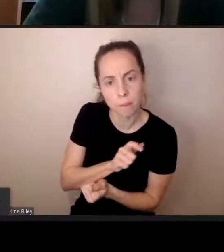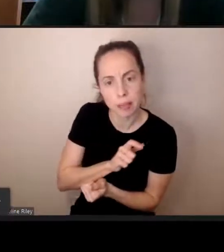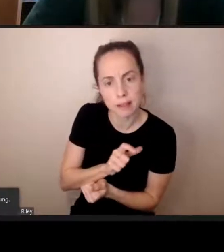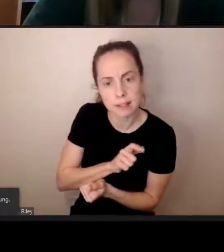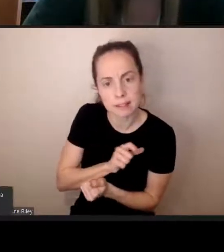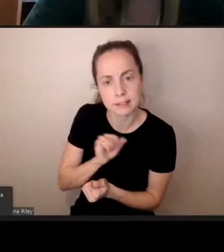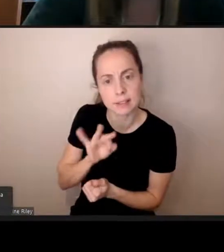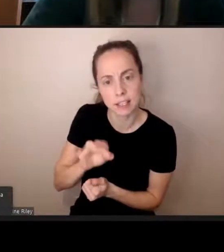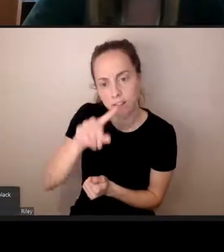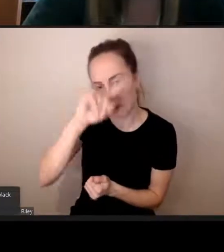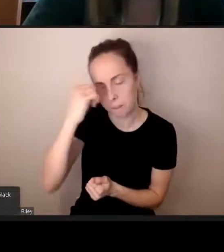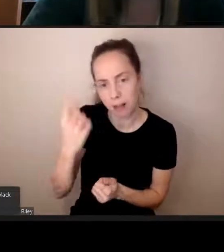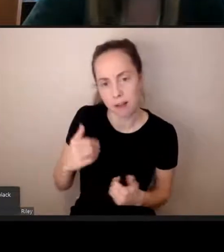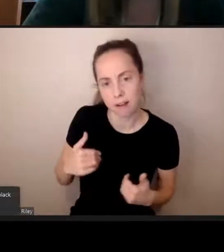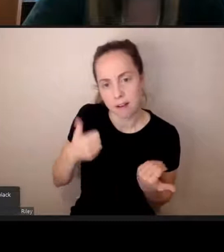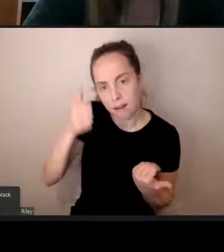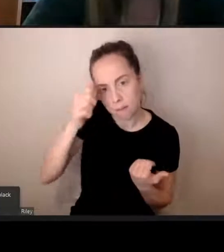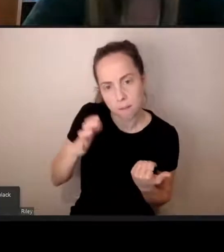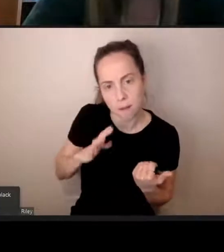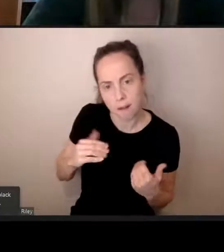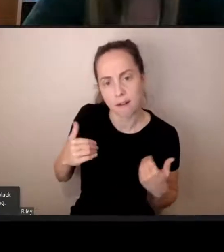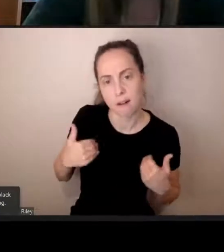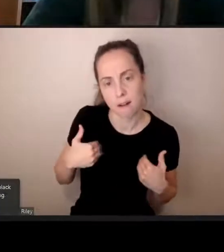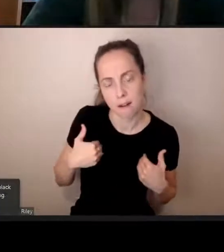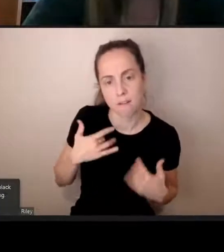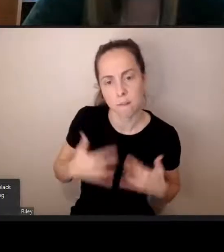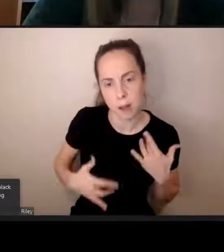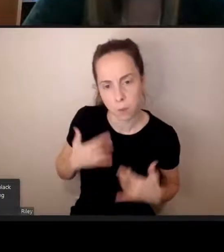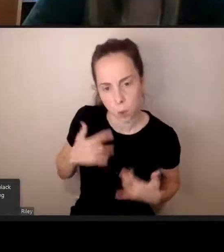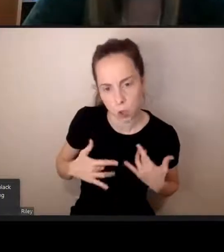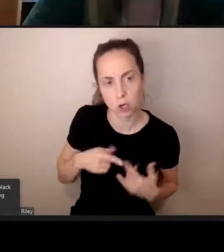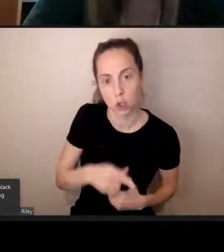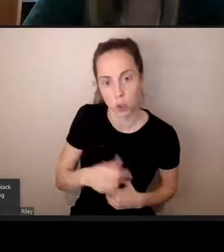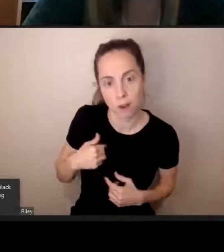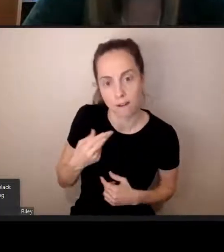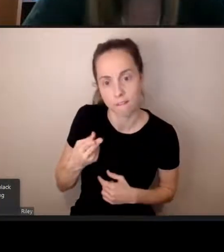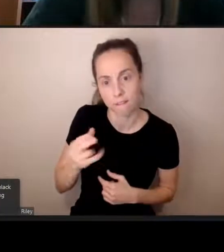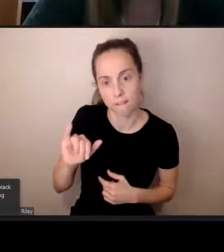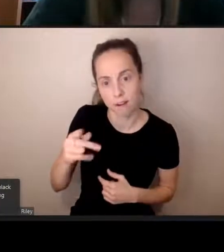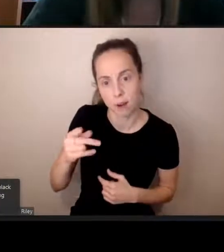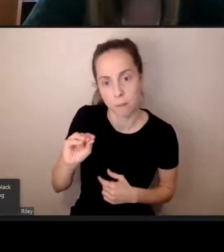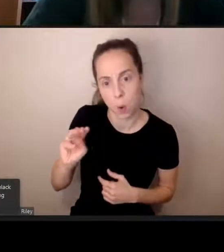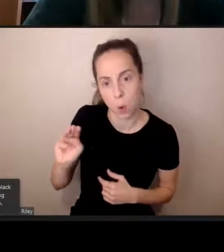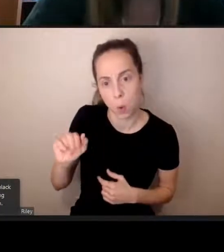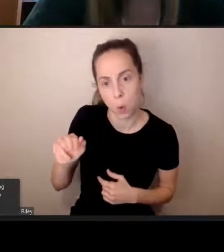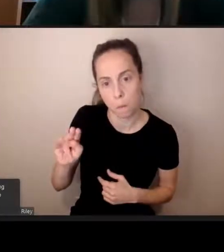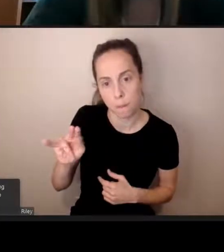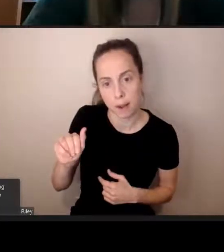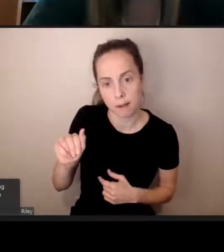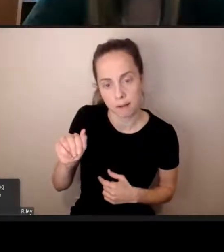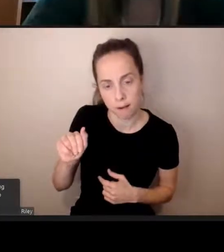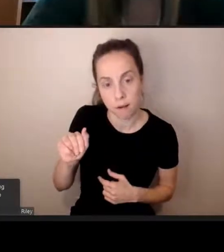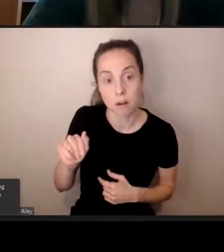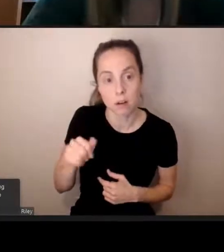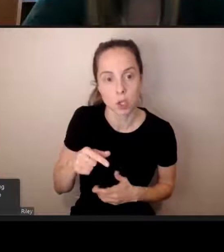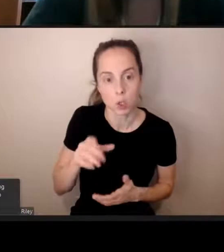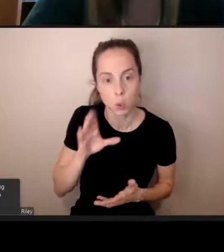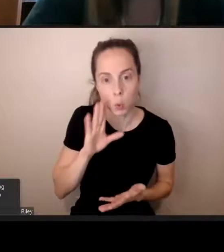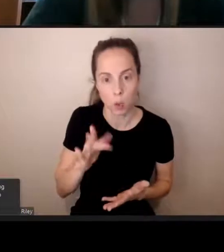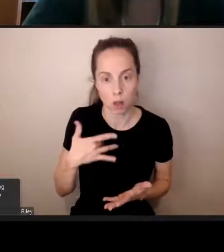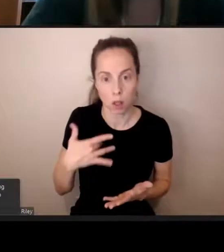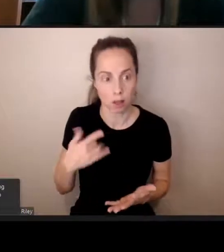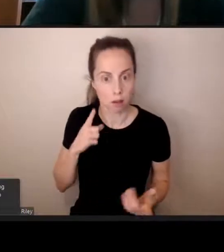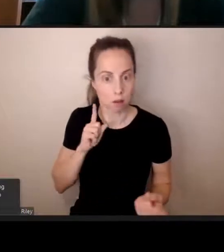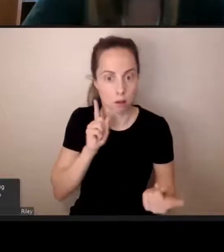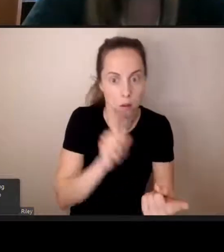young man with bipolar disorder experiencing hypomania, are you going to be more likely to take on the police officer? And is that